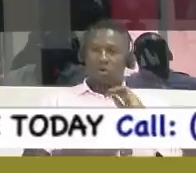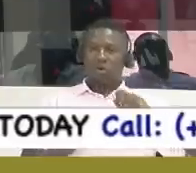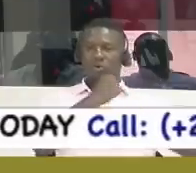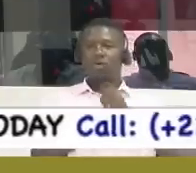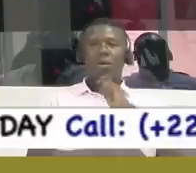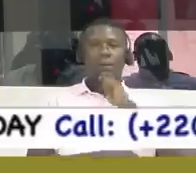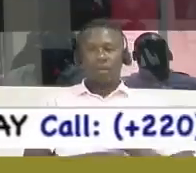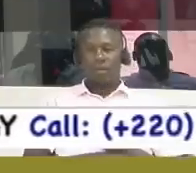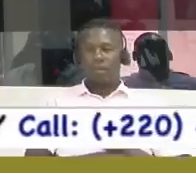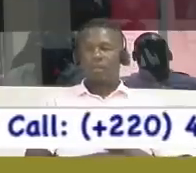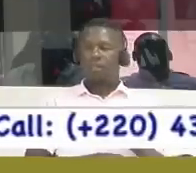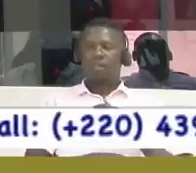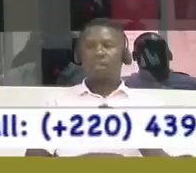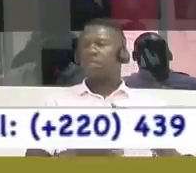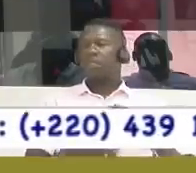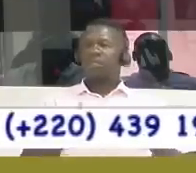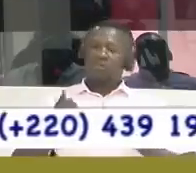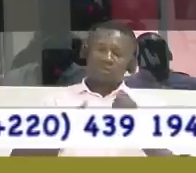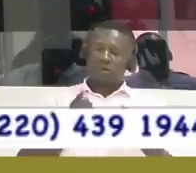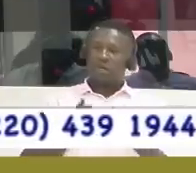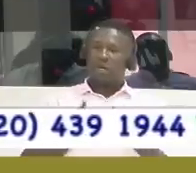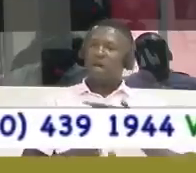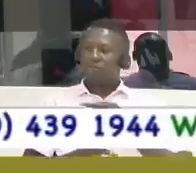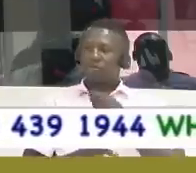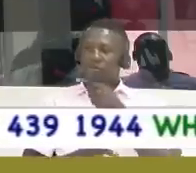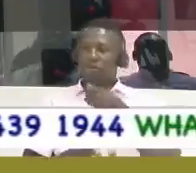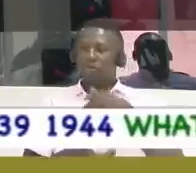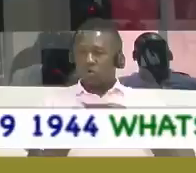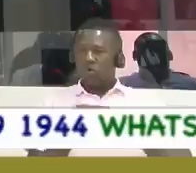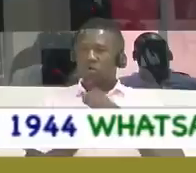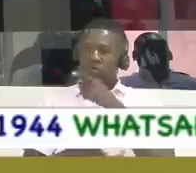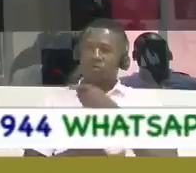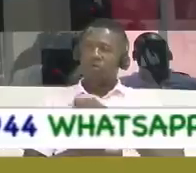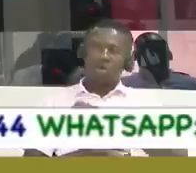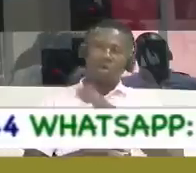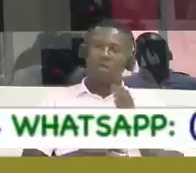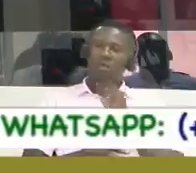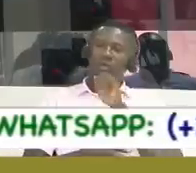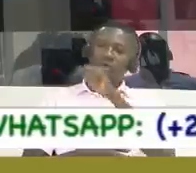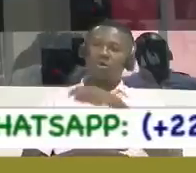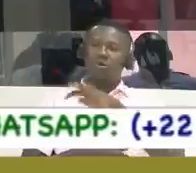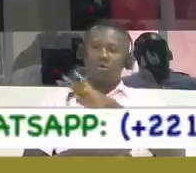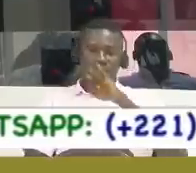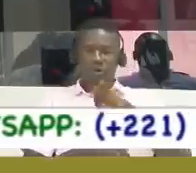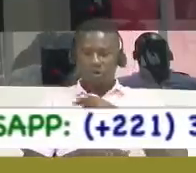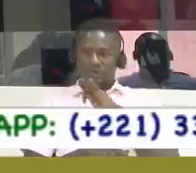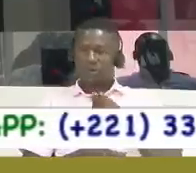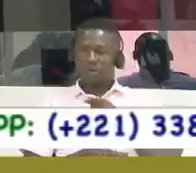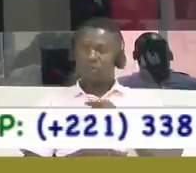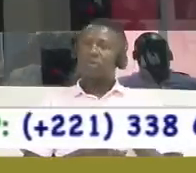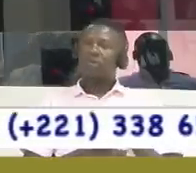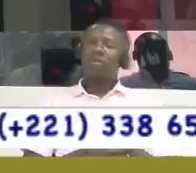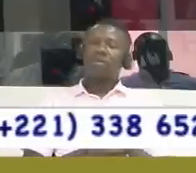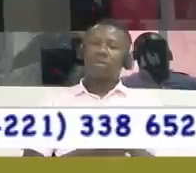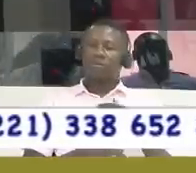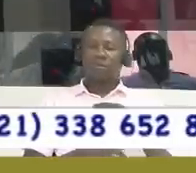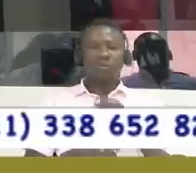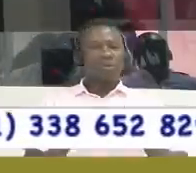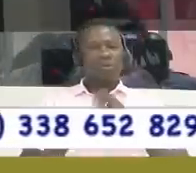it has had on you and your family. It will just be like a brief